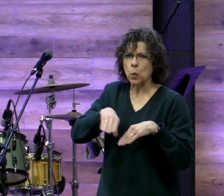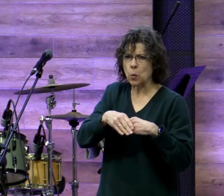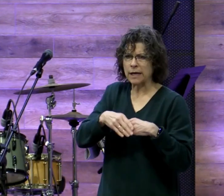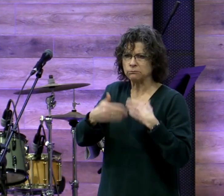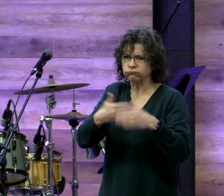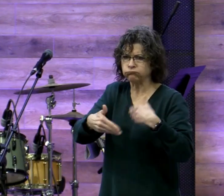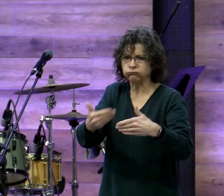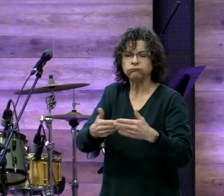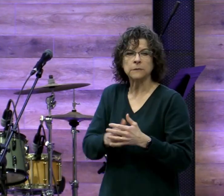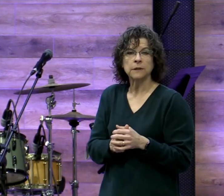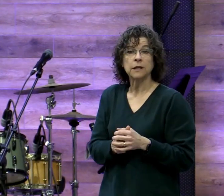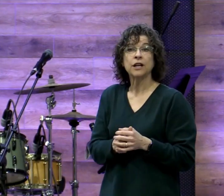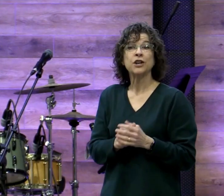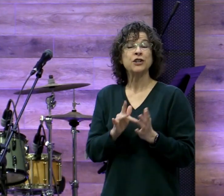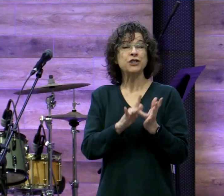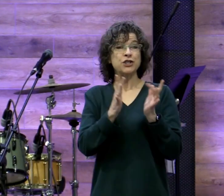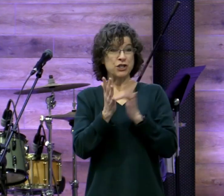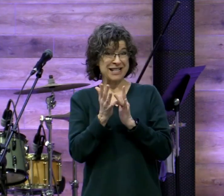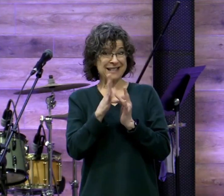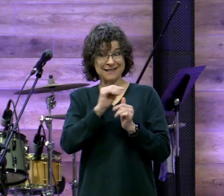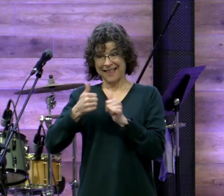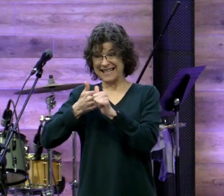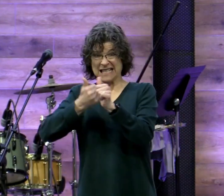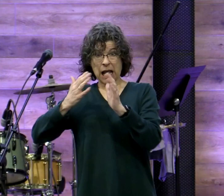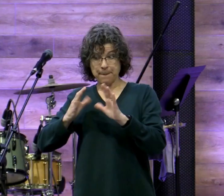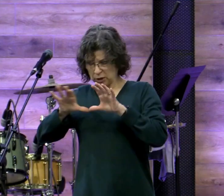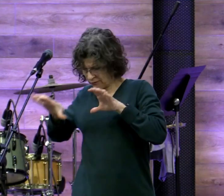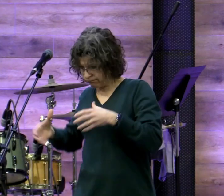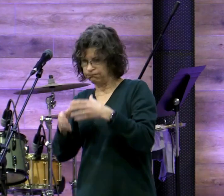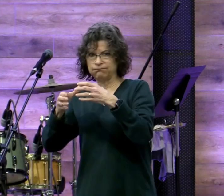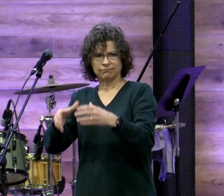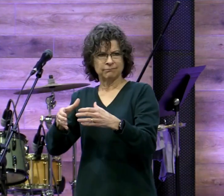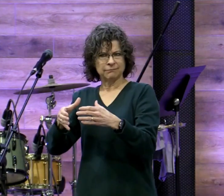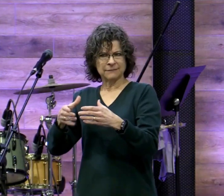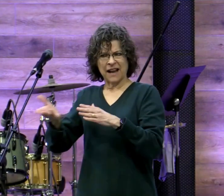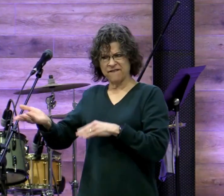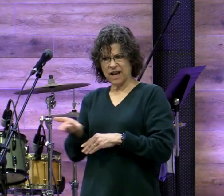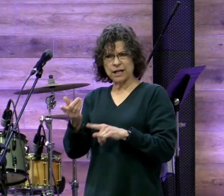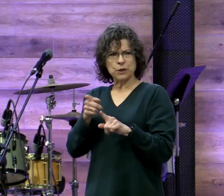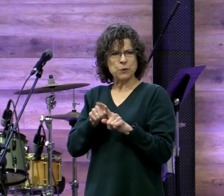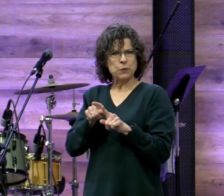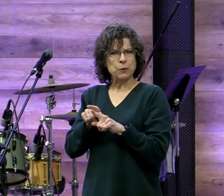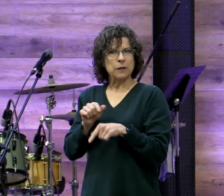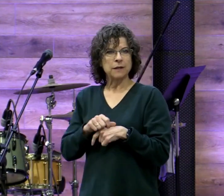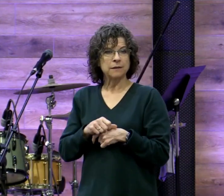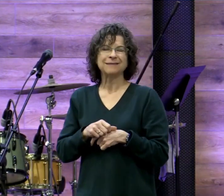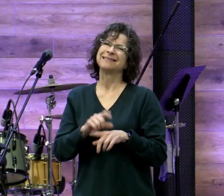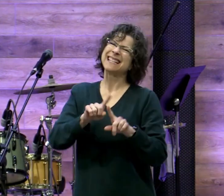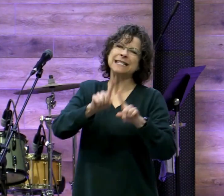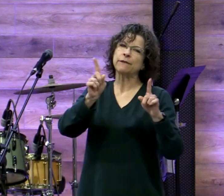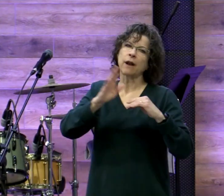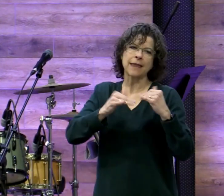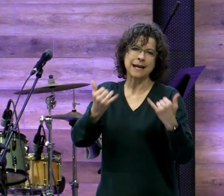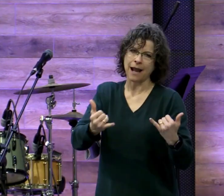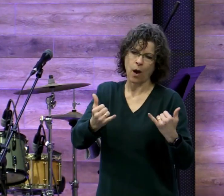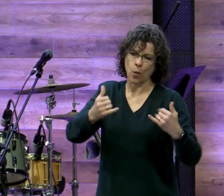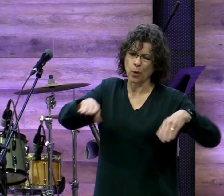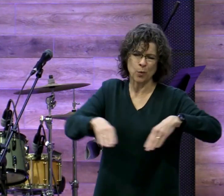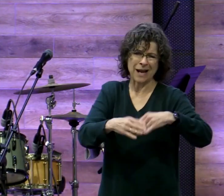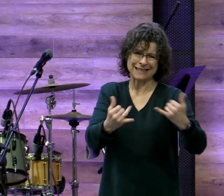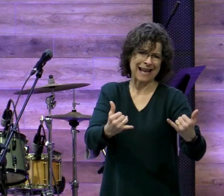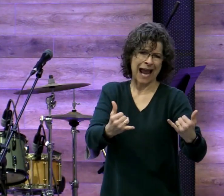are invited to this wedding. Now, weddings in those days were different than weddings are today. They